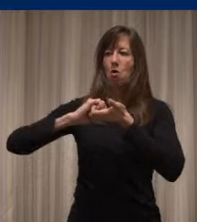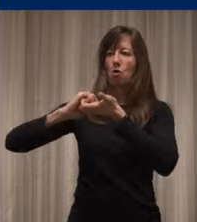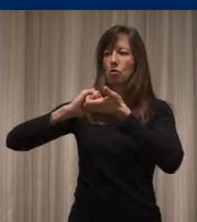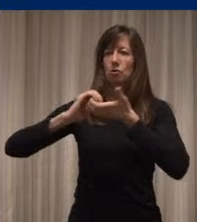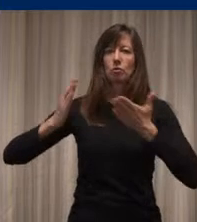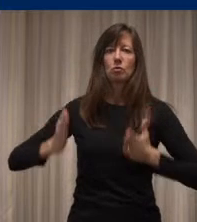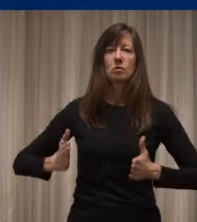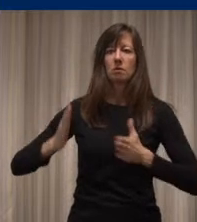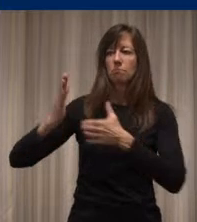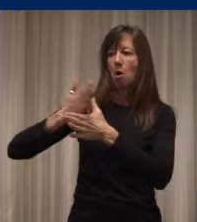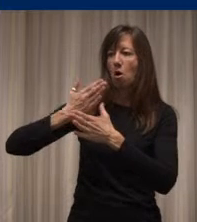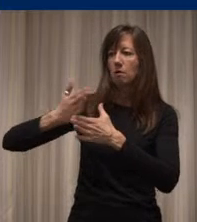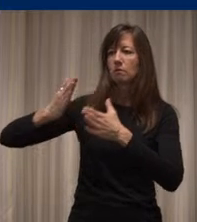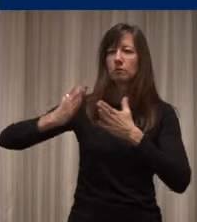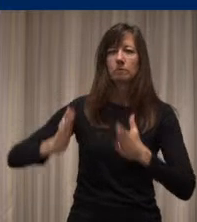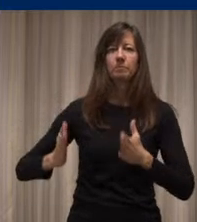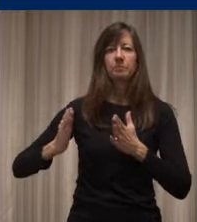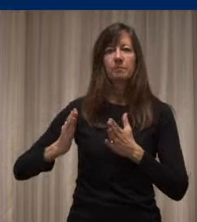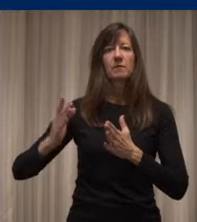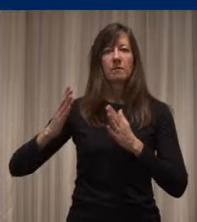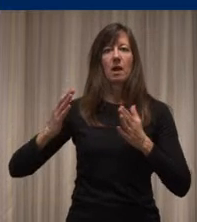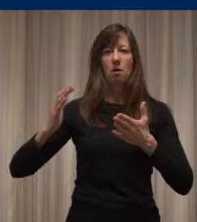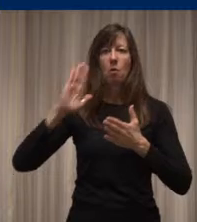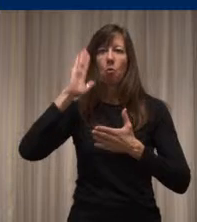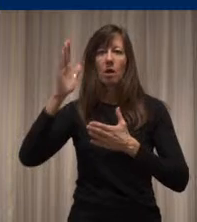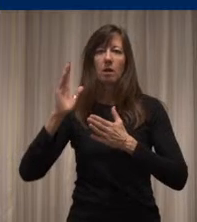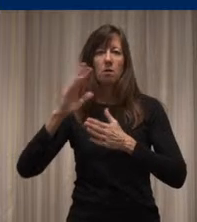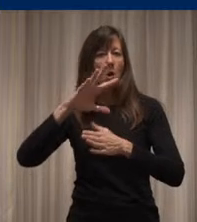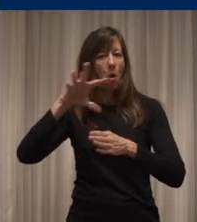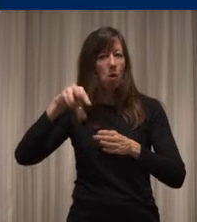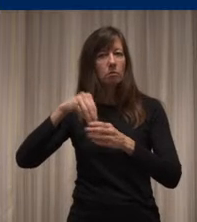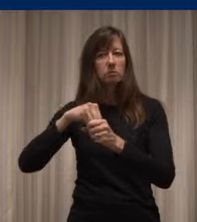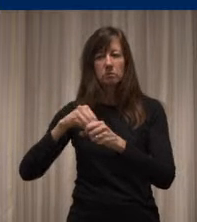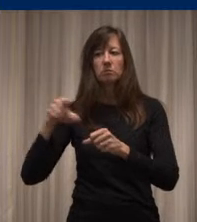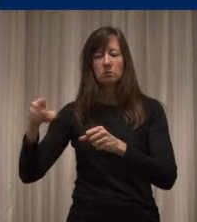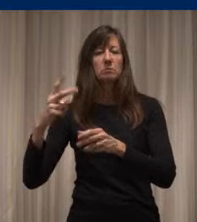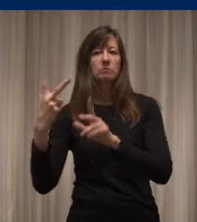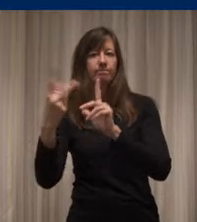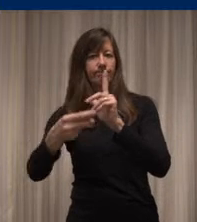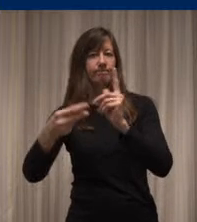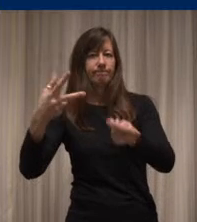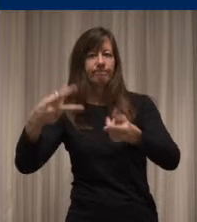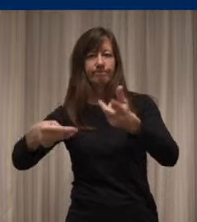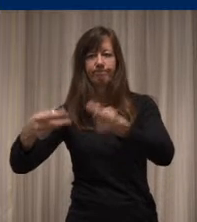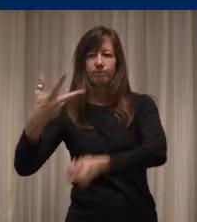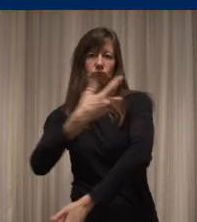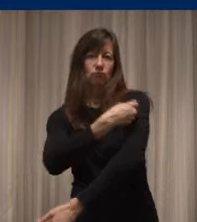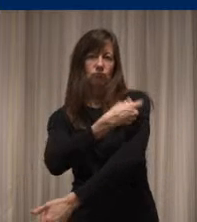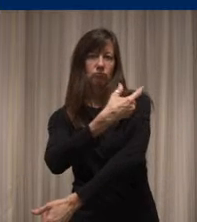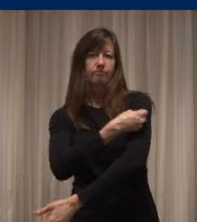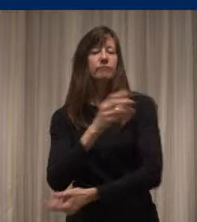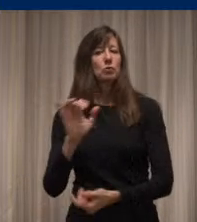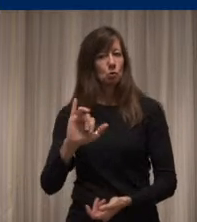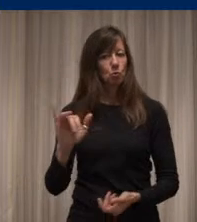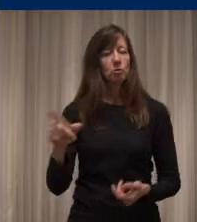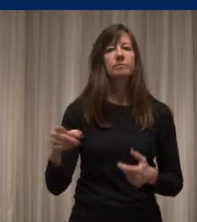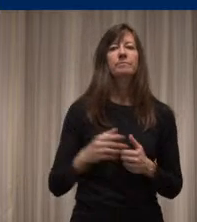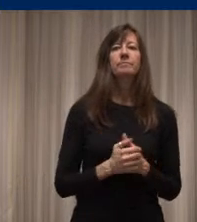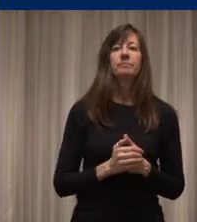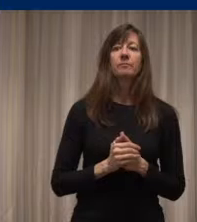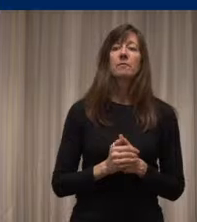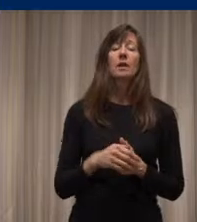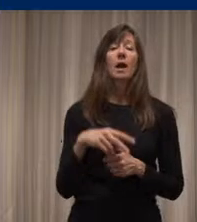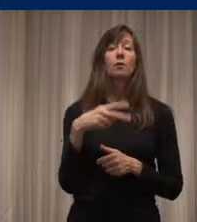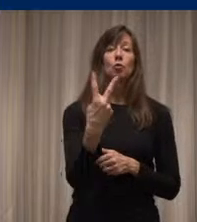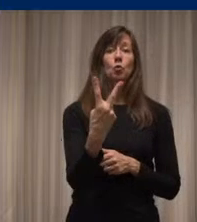get the vaccine out to all of you. That'll include 2 point of distribution sites that our county will lead and run,